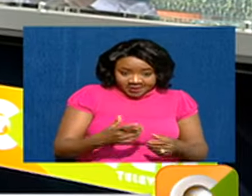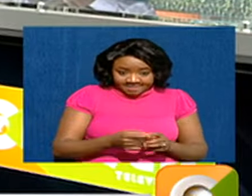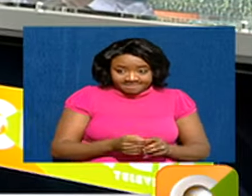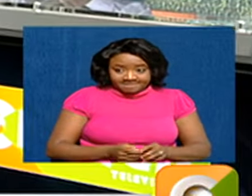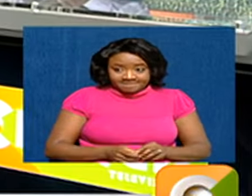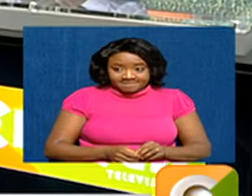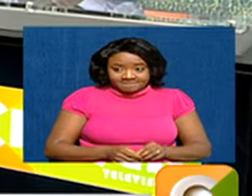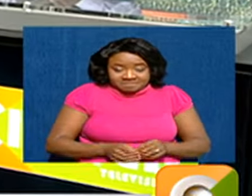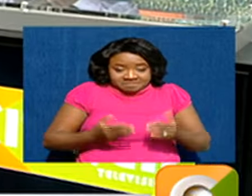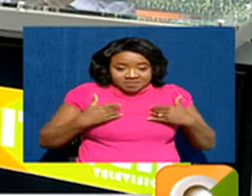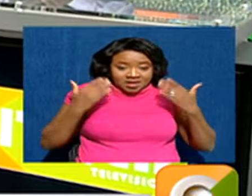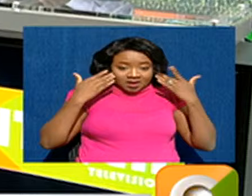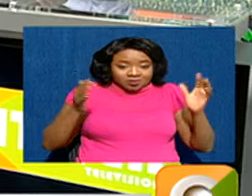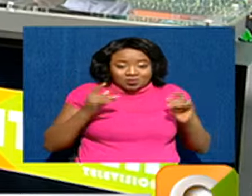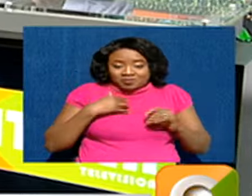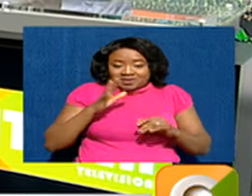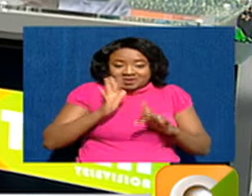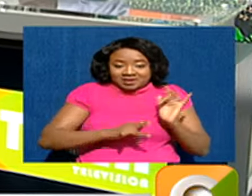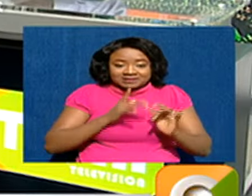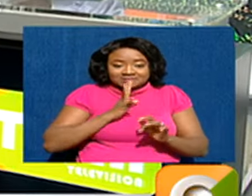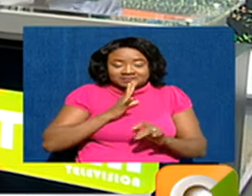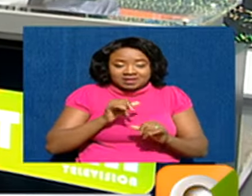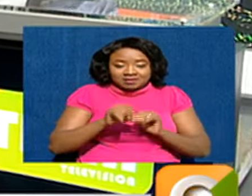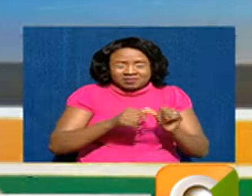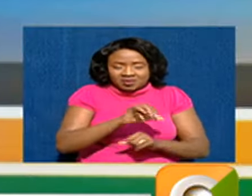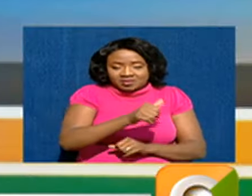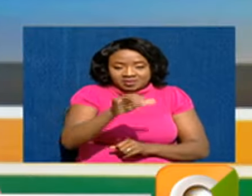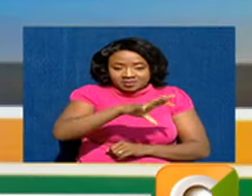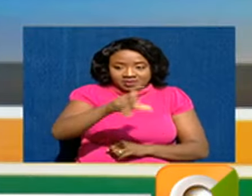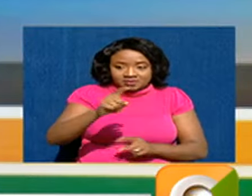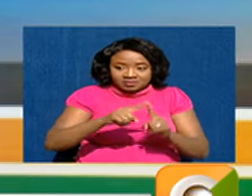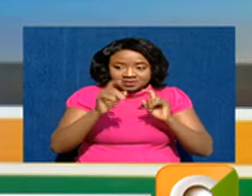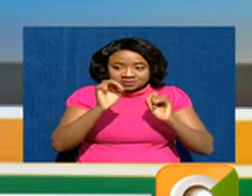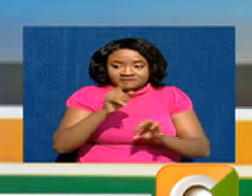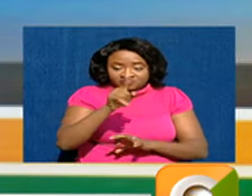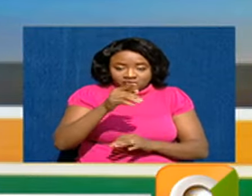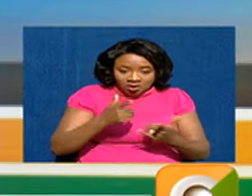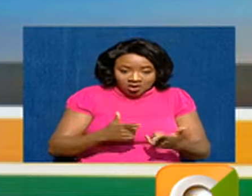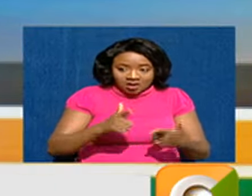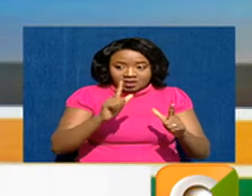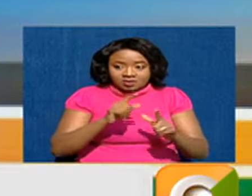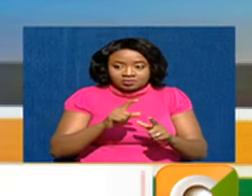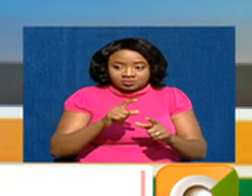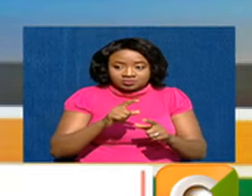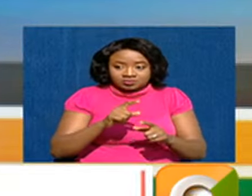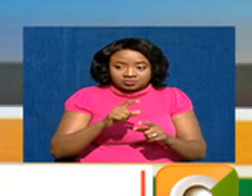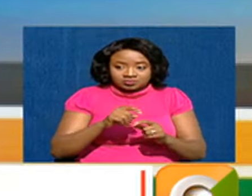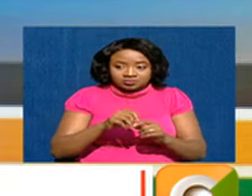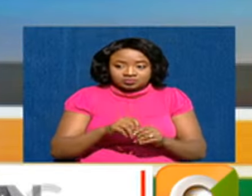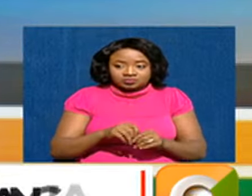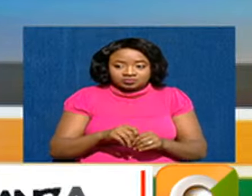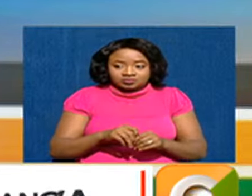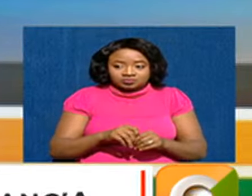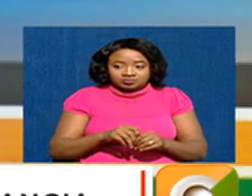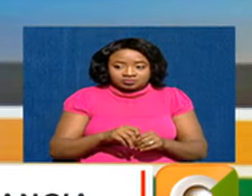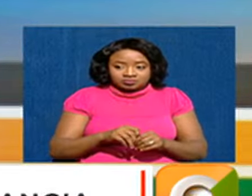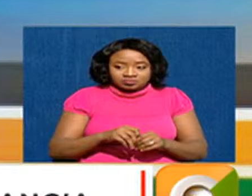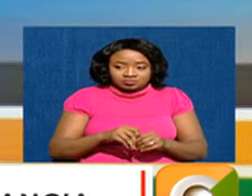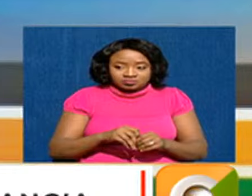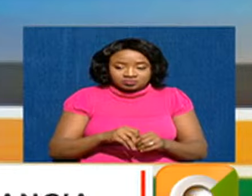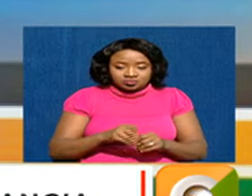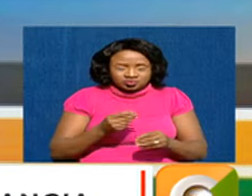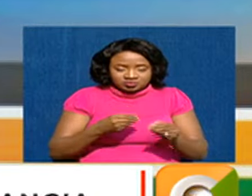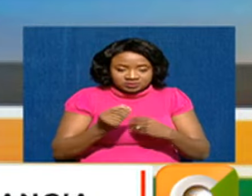Well, I don't know. Let me not speak for them. Eh? Okay. But for you to be allowed to be a merchant, let's say an agro vet or a